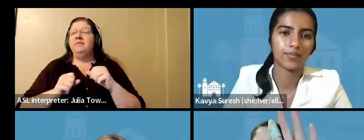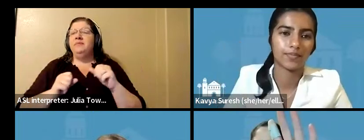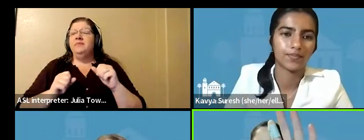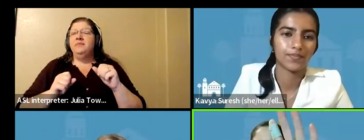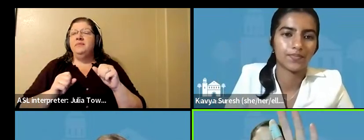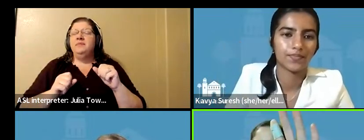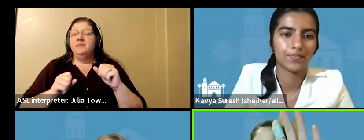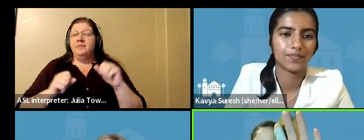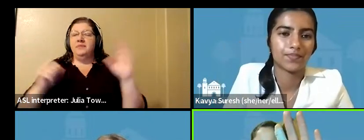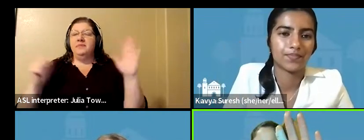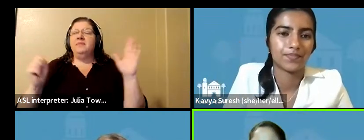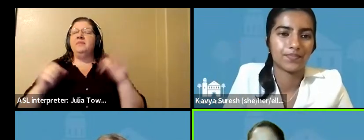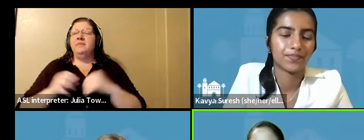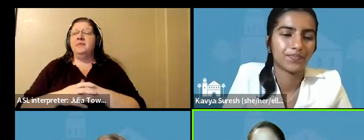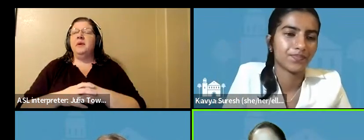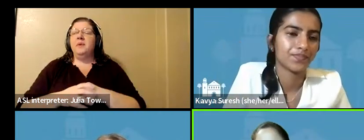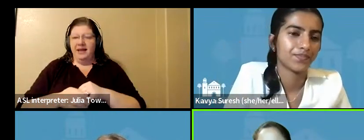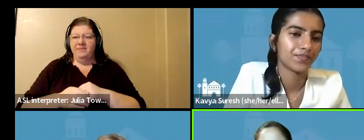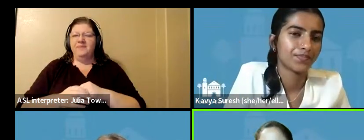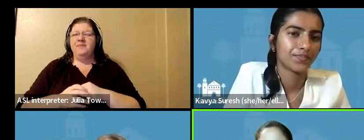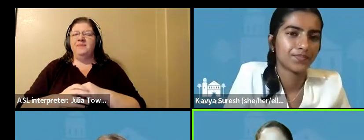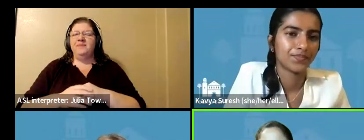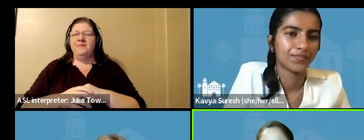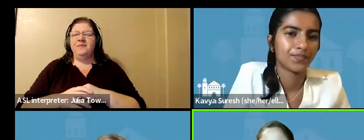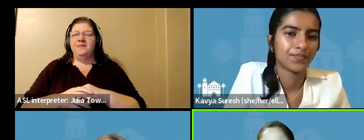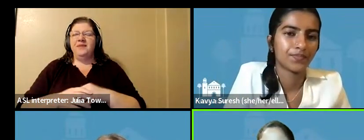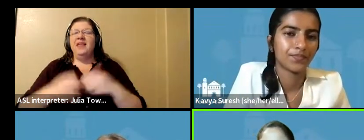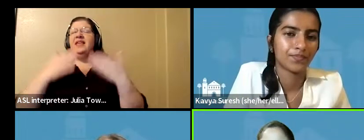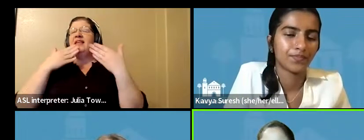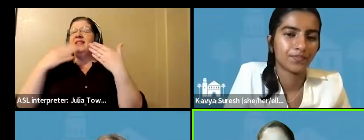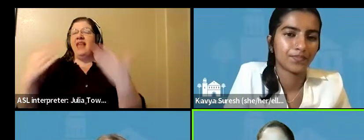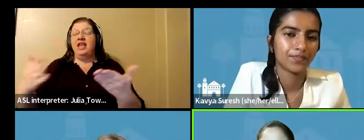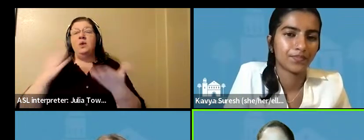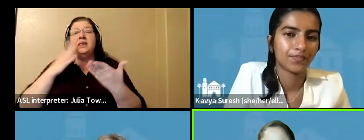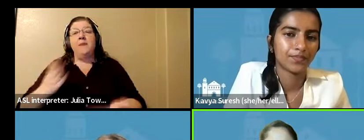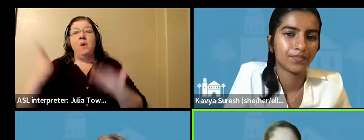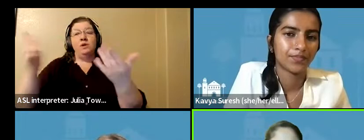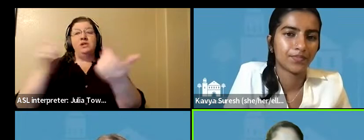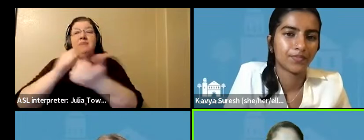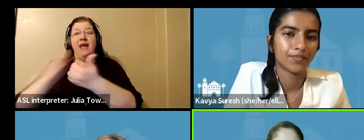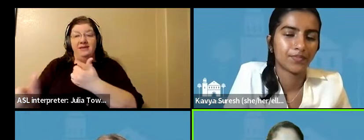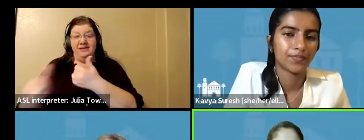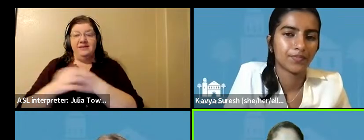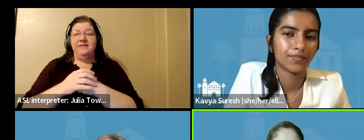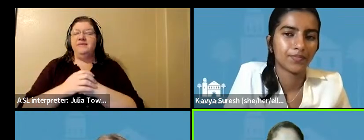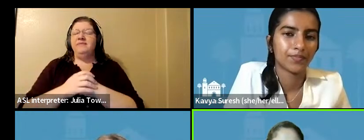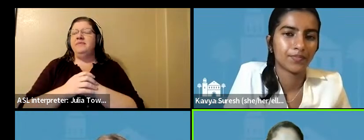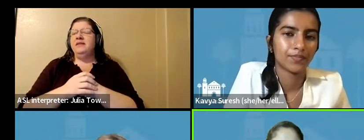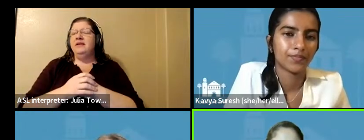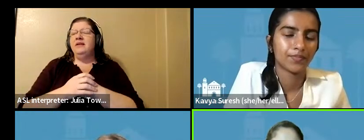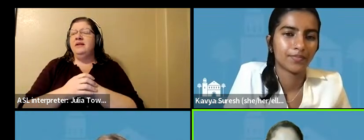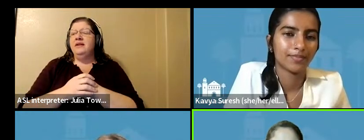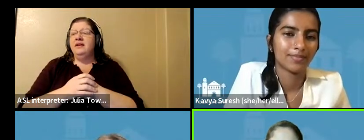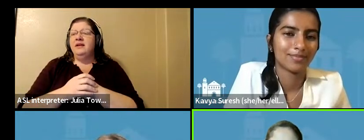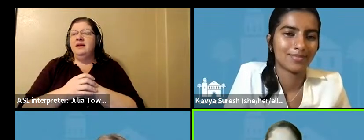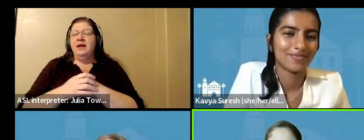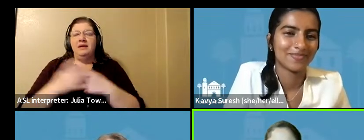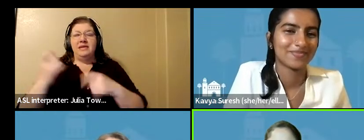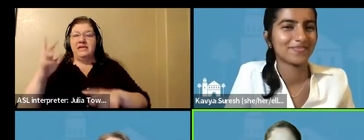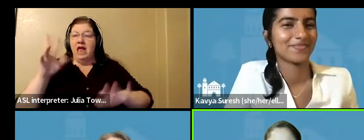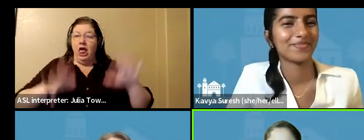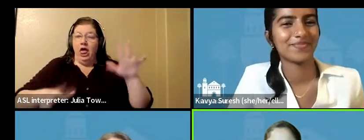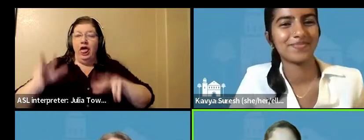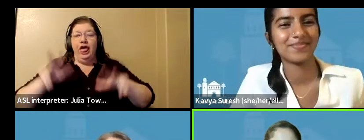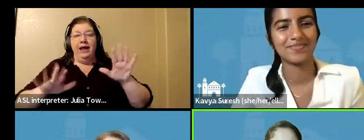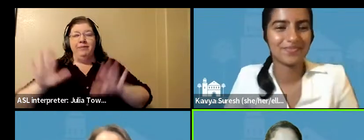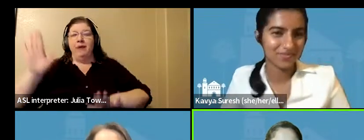Aye. Aye. Aye. Okay, thank you. Motion passes. I need a little oil. I'm still rusty on my hand to raise it